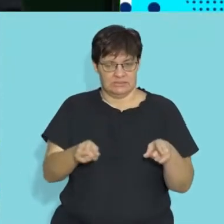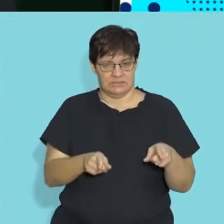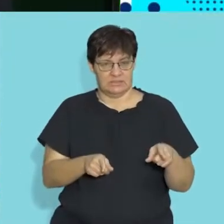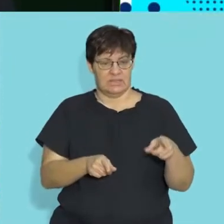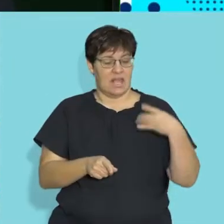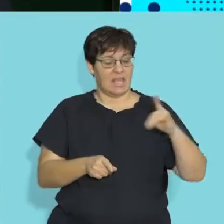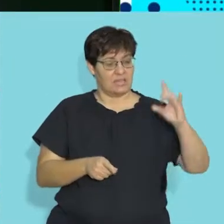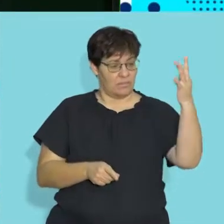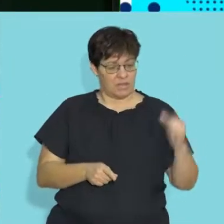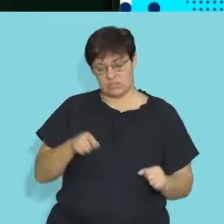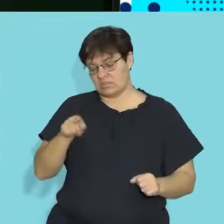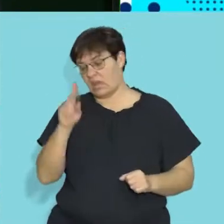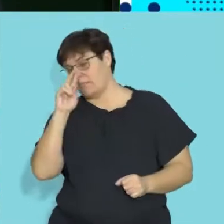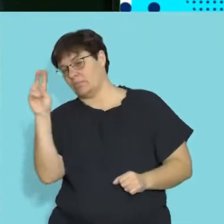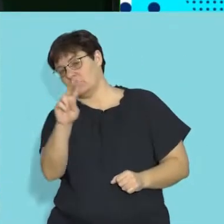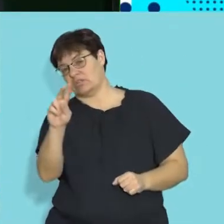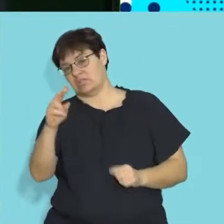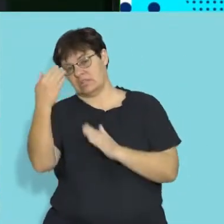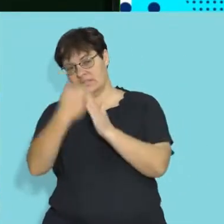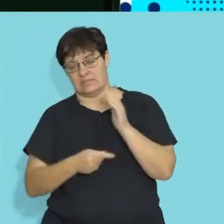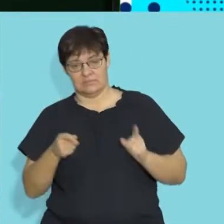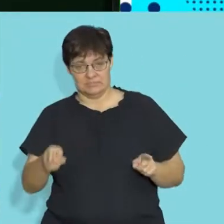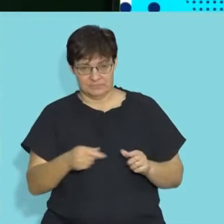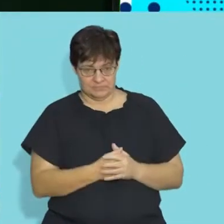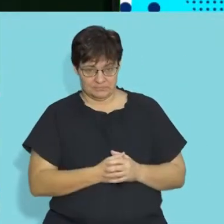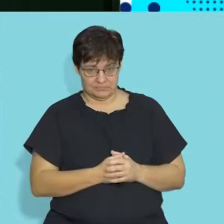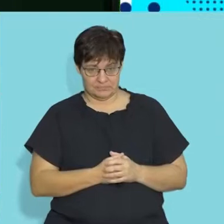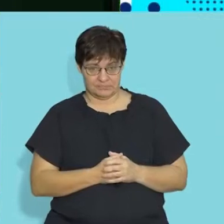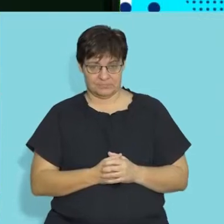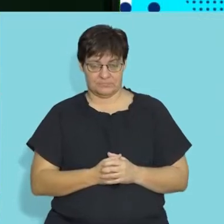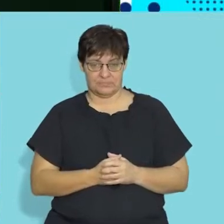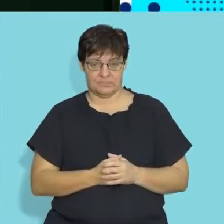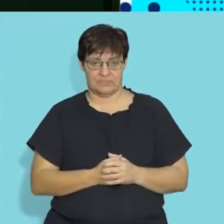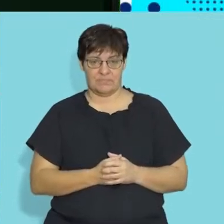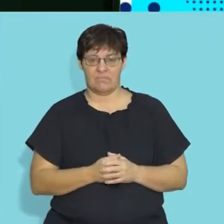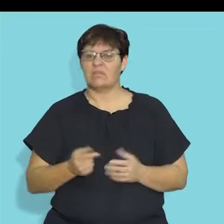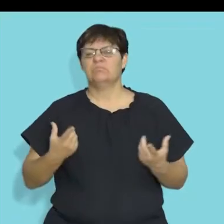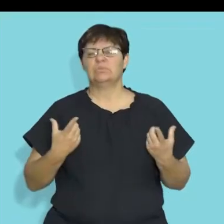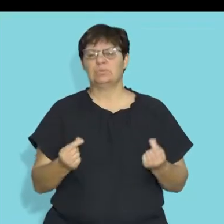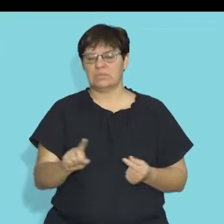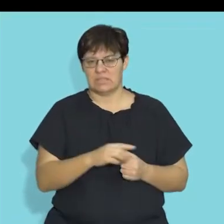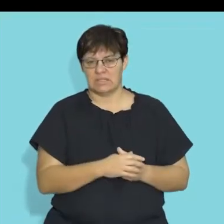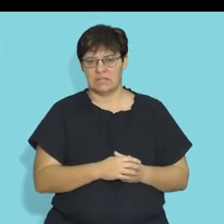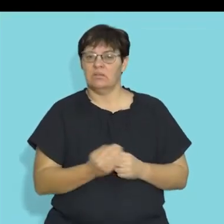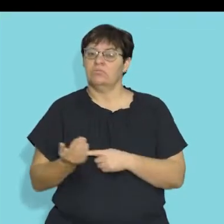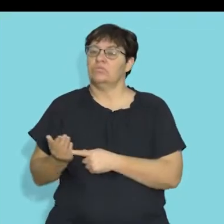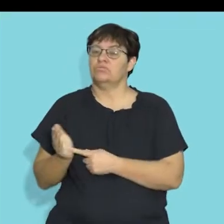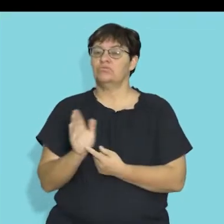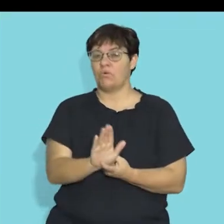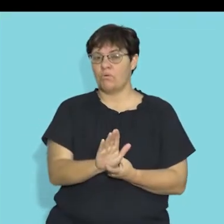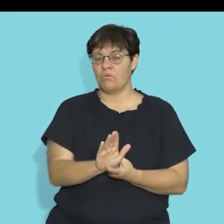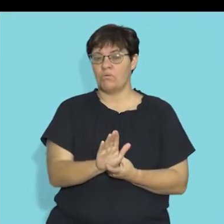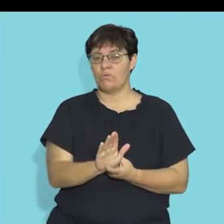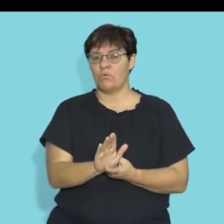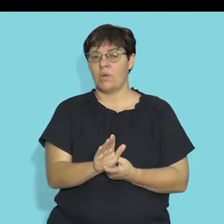budget and a projected income statement. What does it do? It shows you the surplus